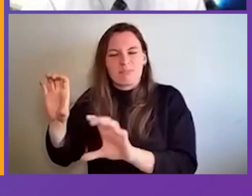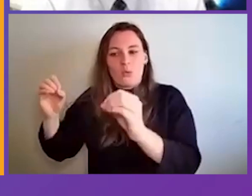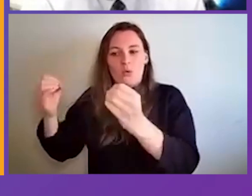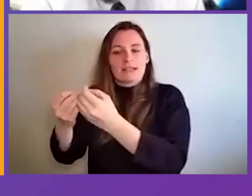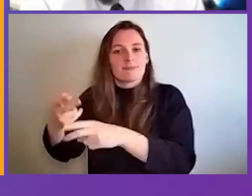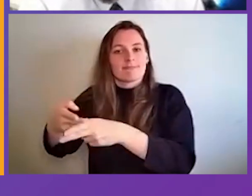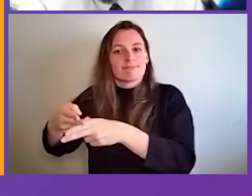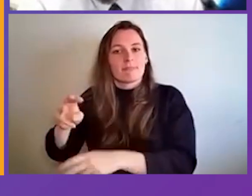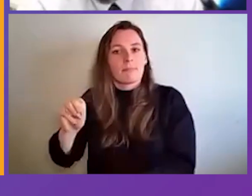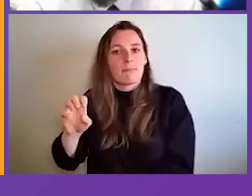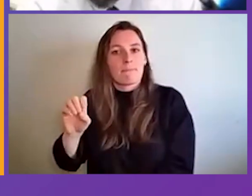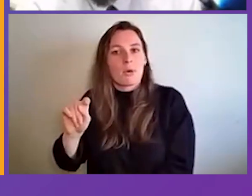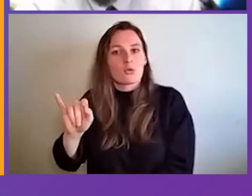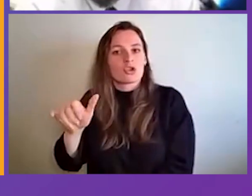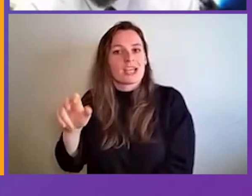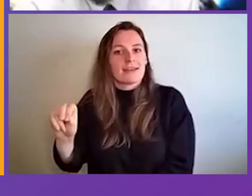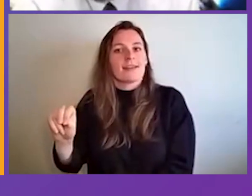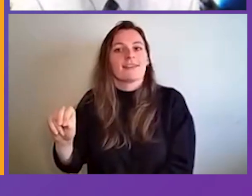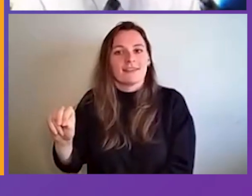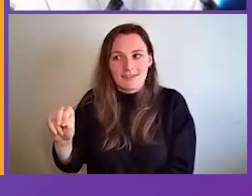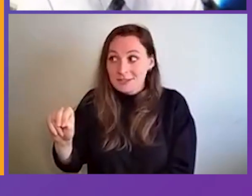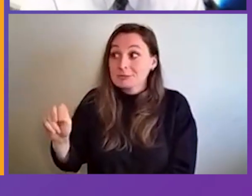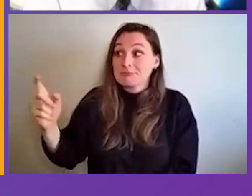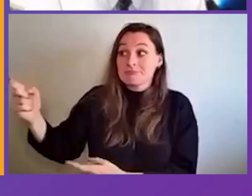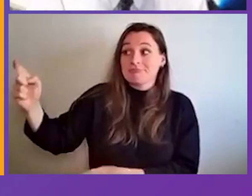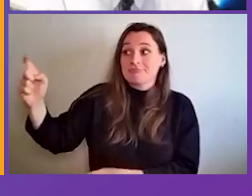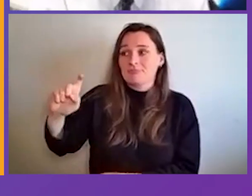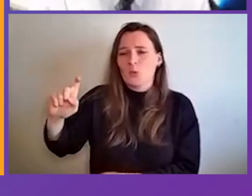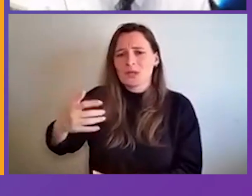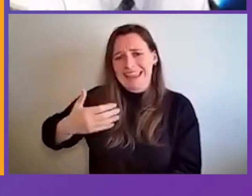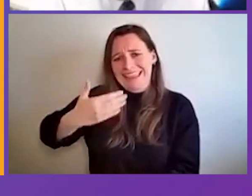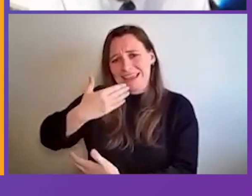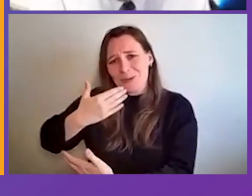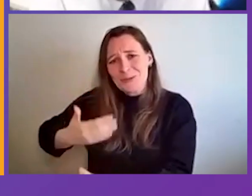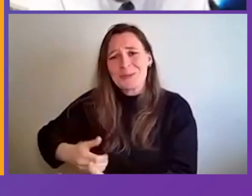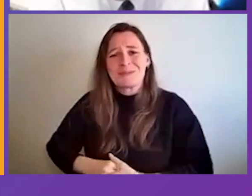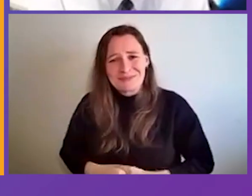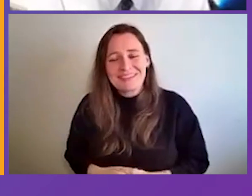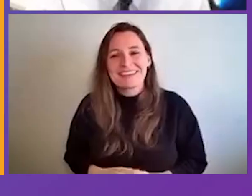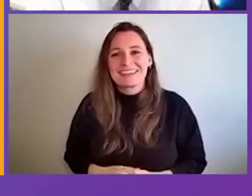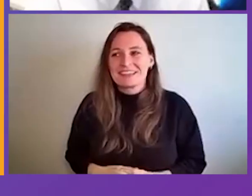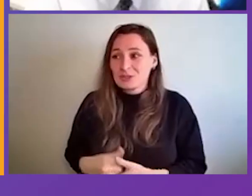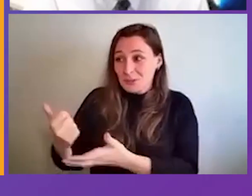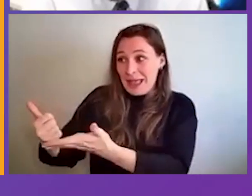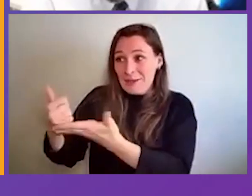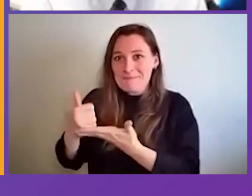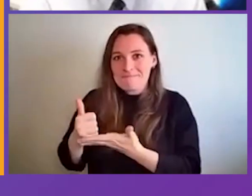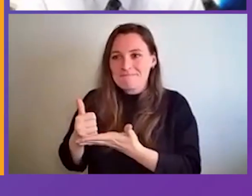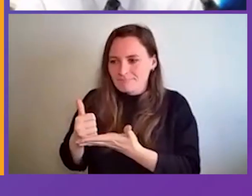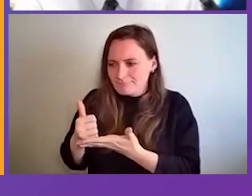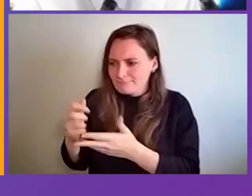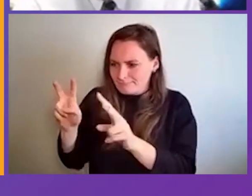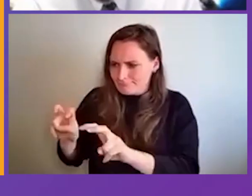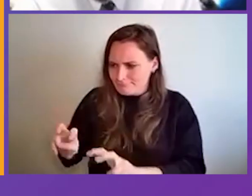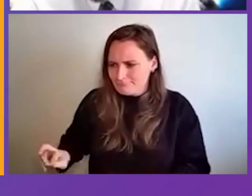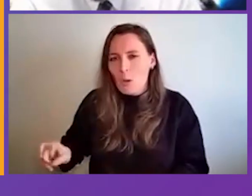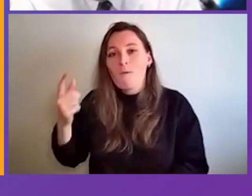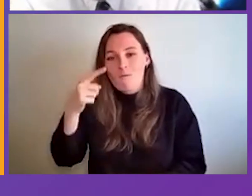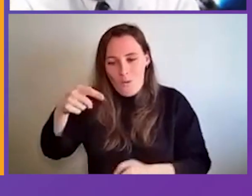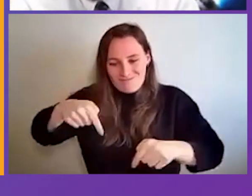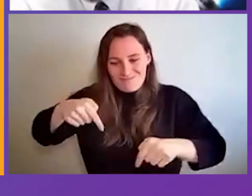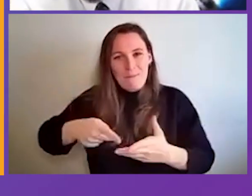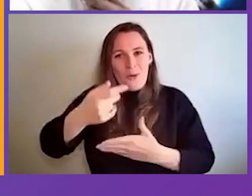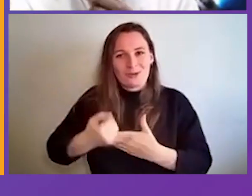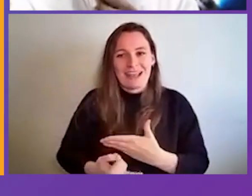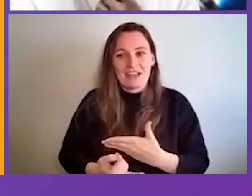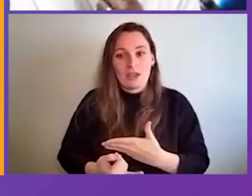They provided it to us. We're thankful that they provided it to us for this project, and we got to watch it be put in using this